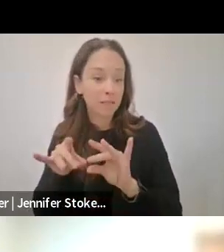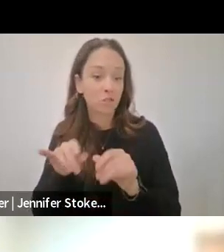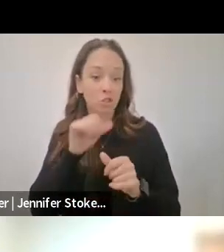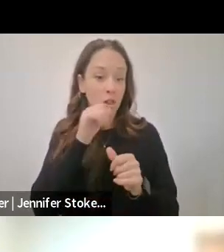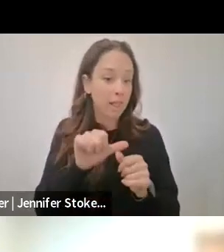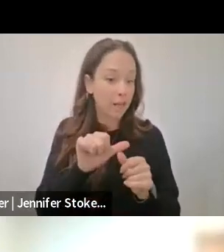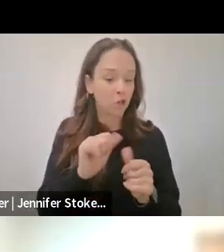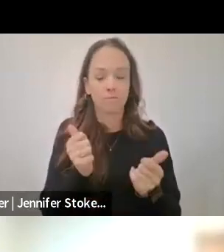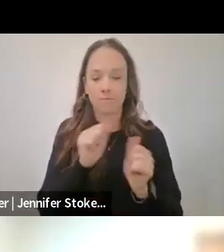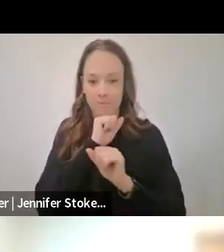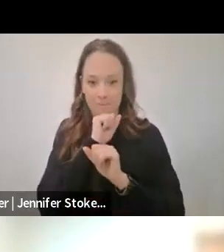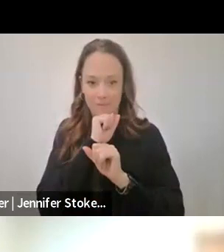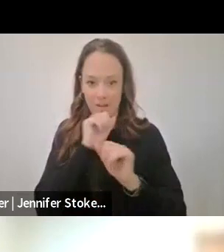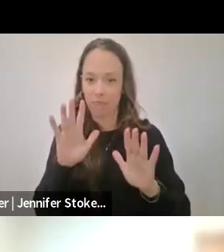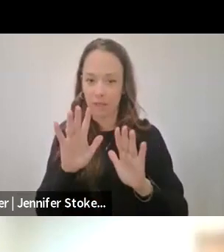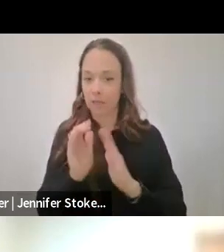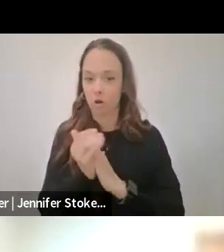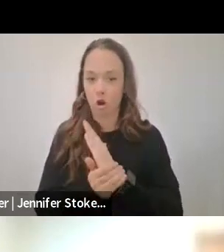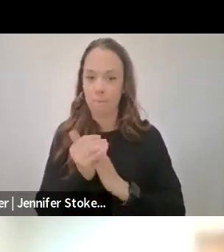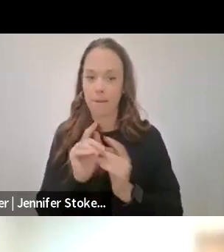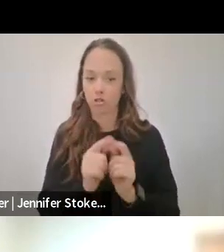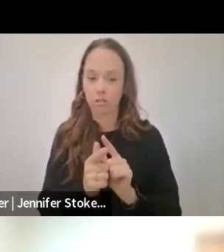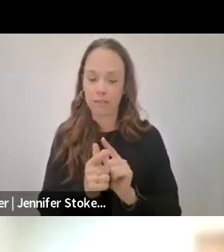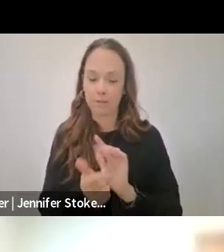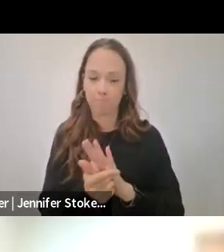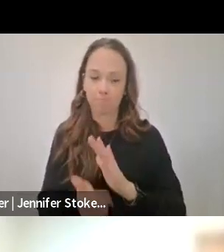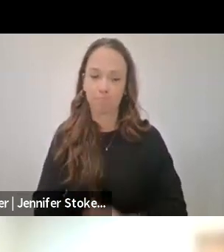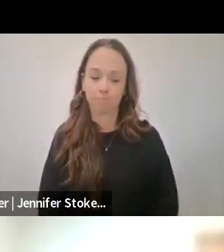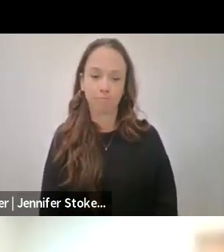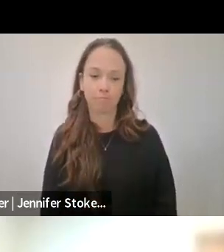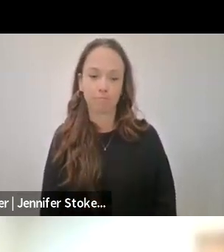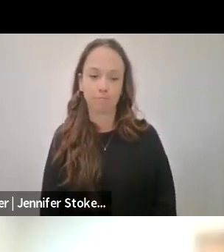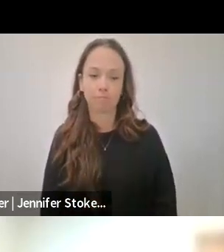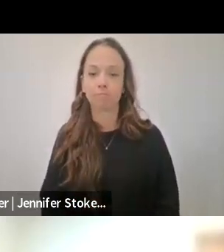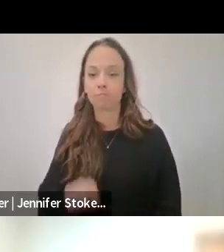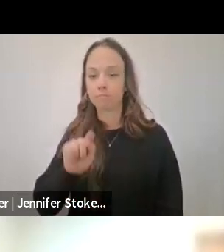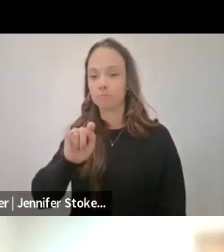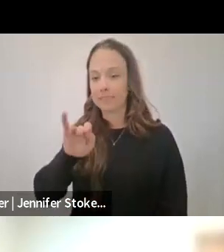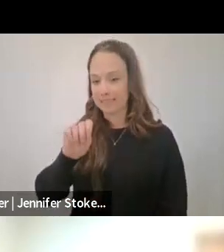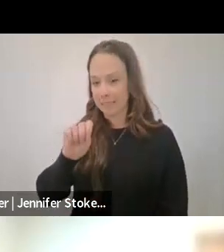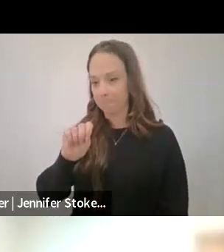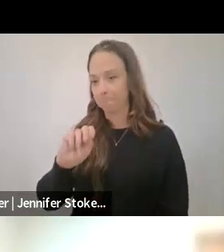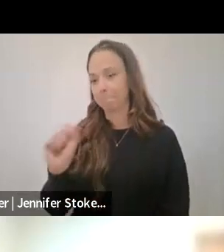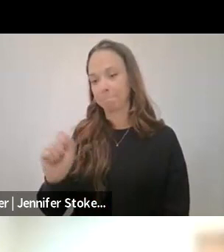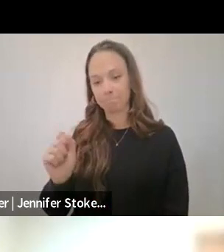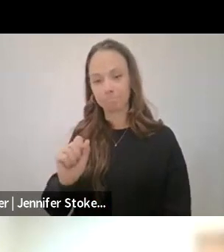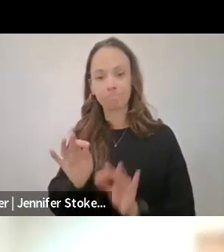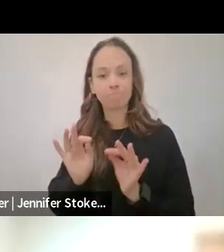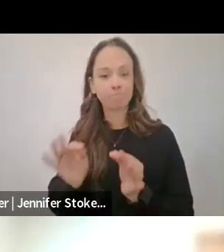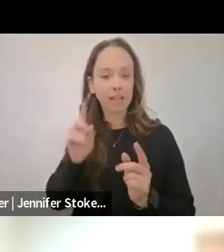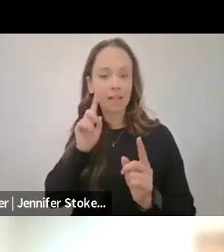it in our policy. Great, thanks, Alida. And certainly we've been hearing about AI, artificial